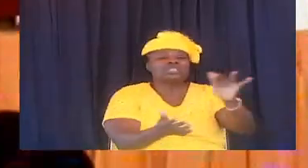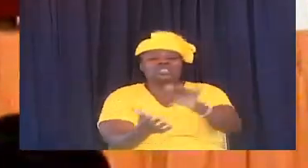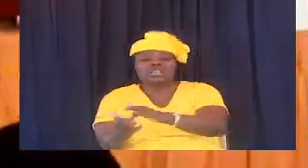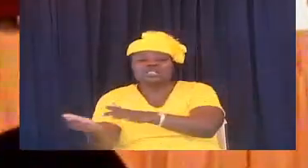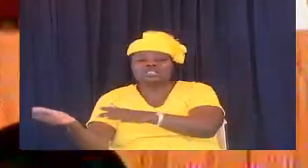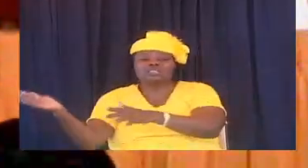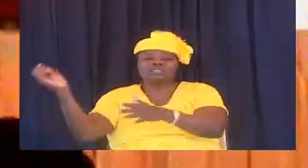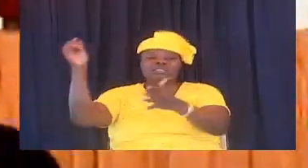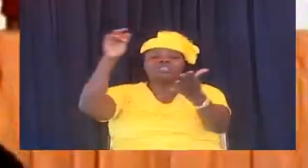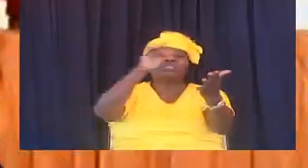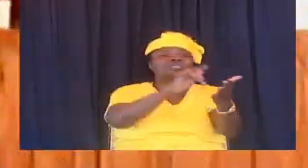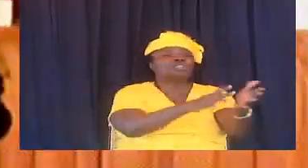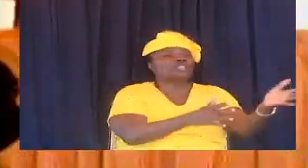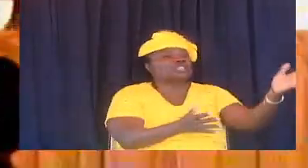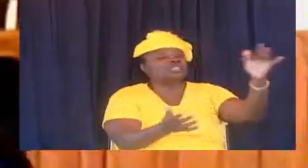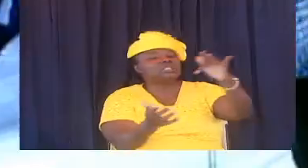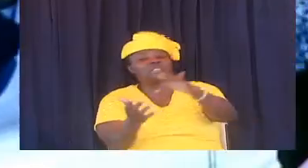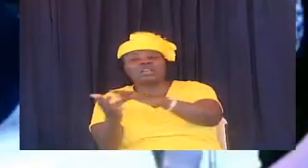Jesus.